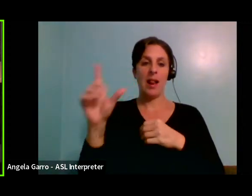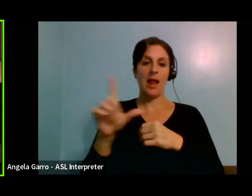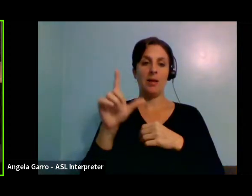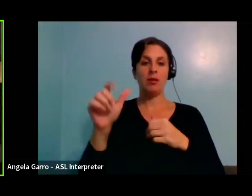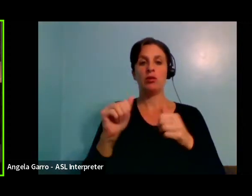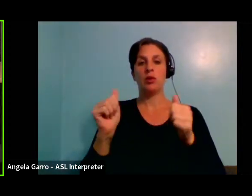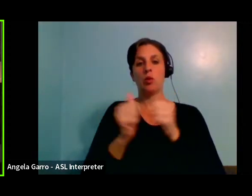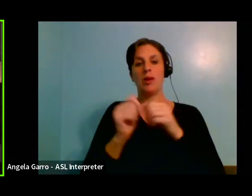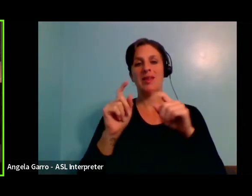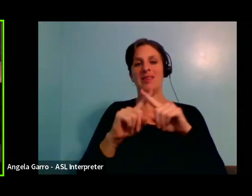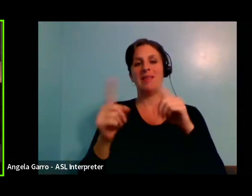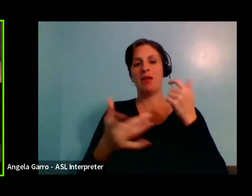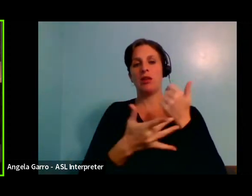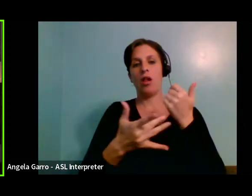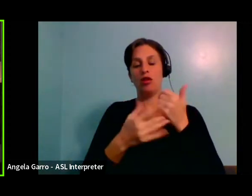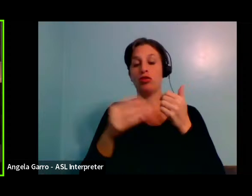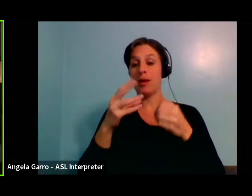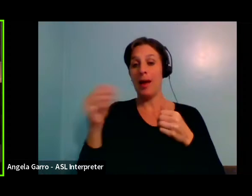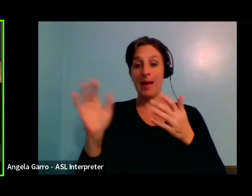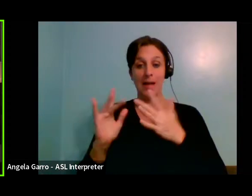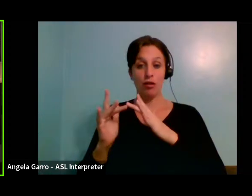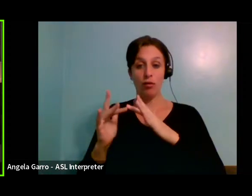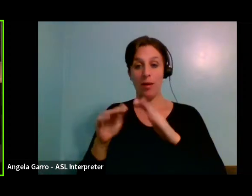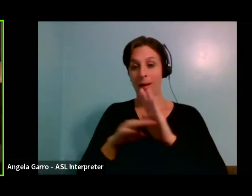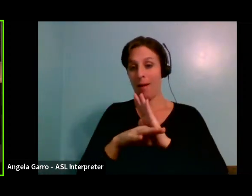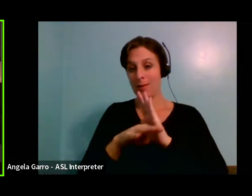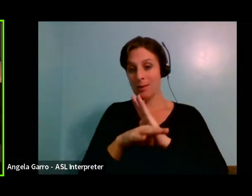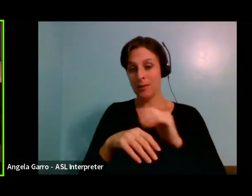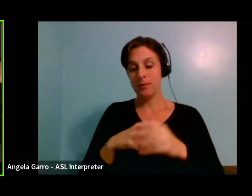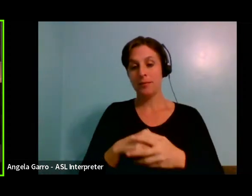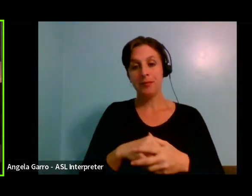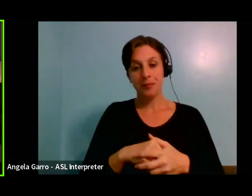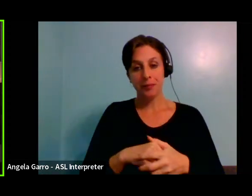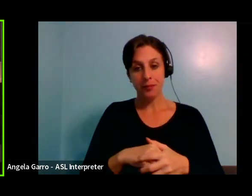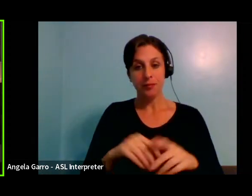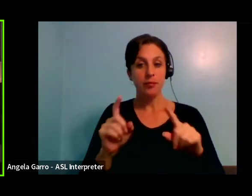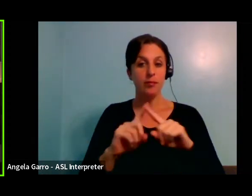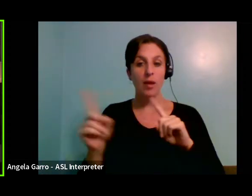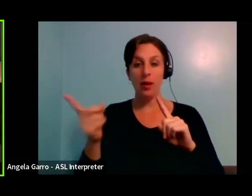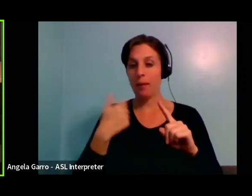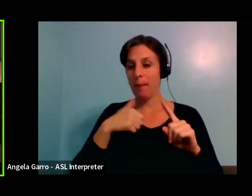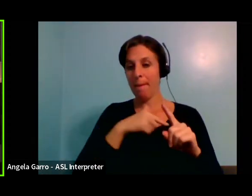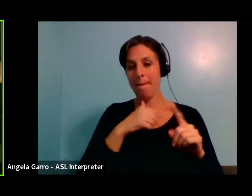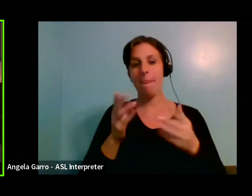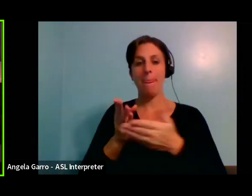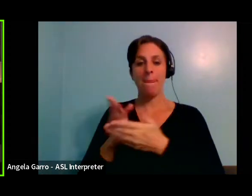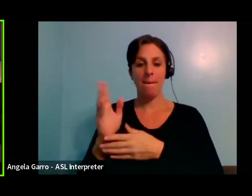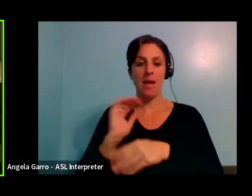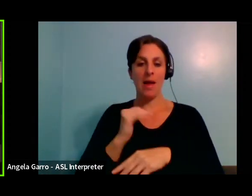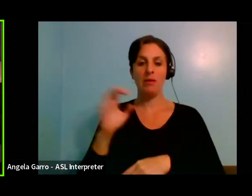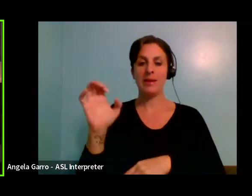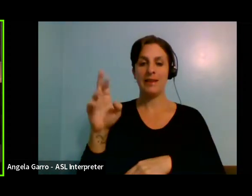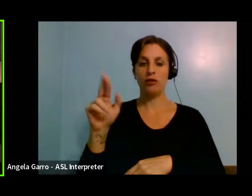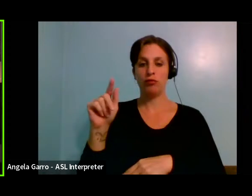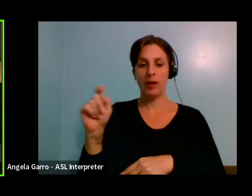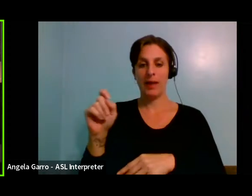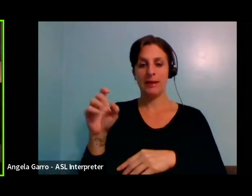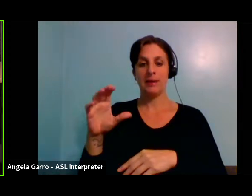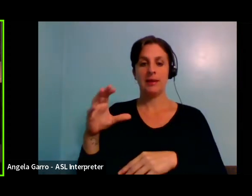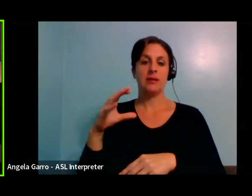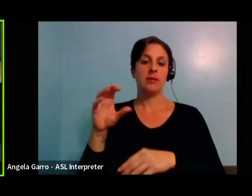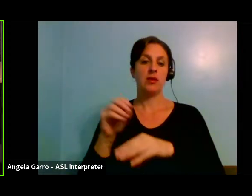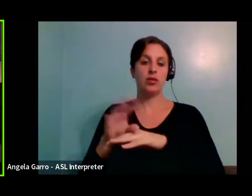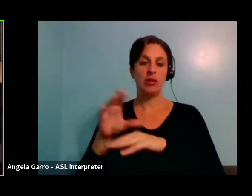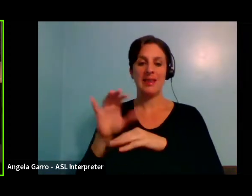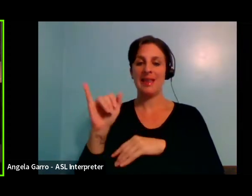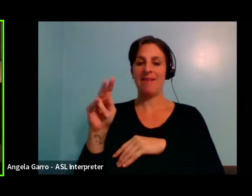different technology and internet access. But we went through our E-rate consultant, Infinity Consulting,